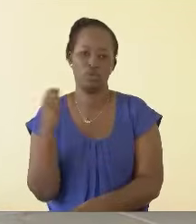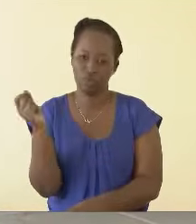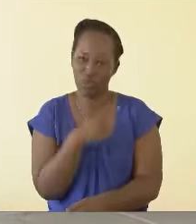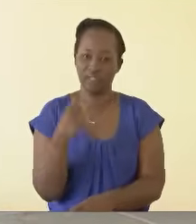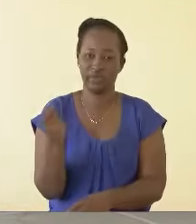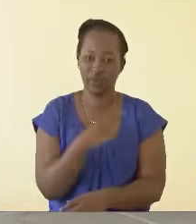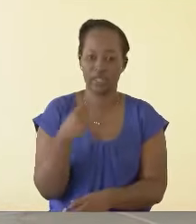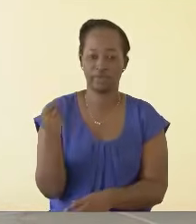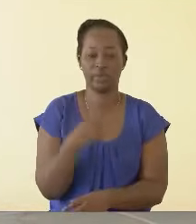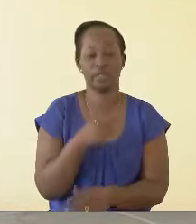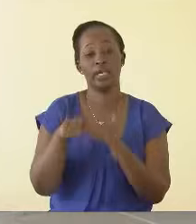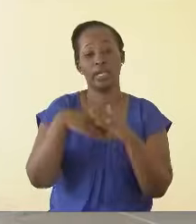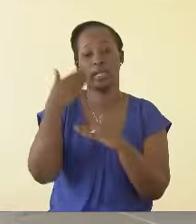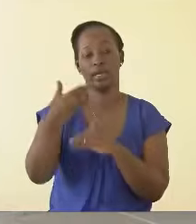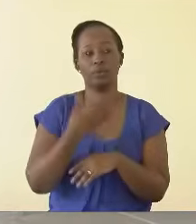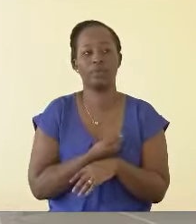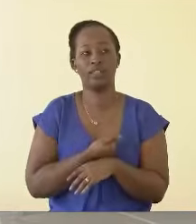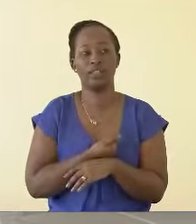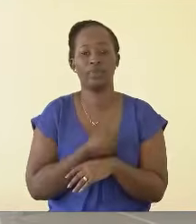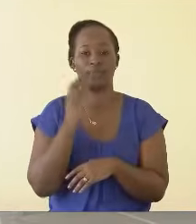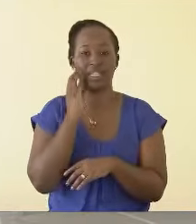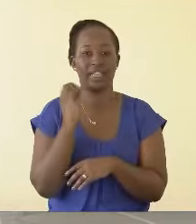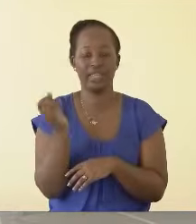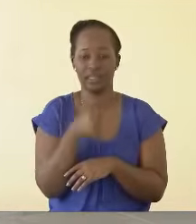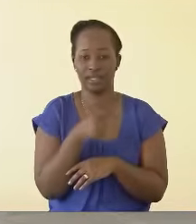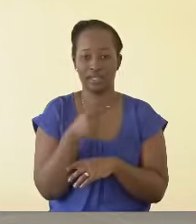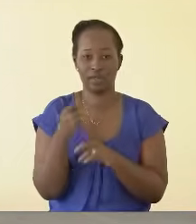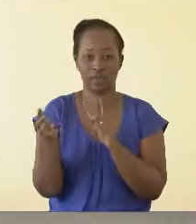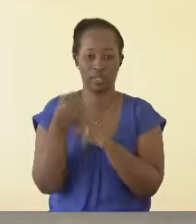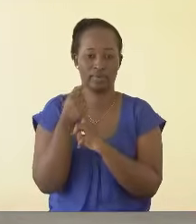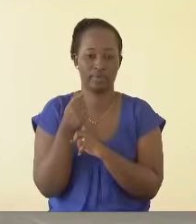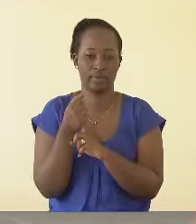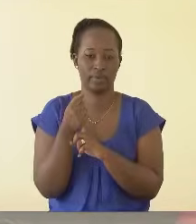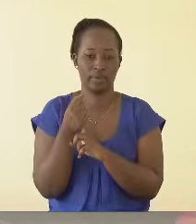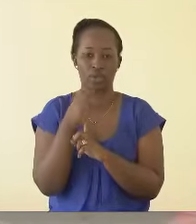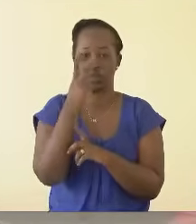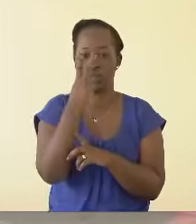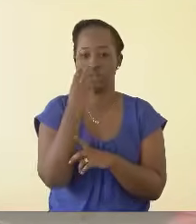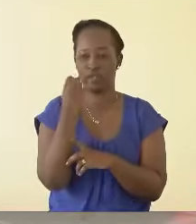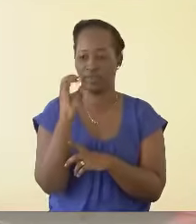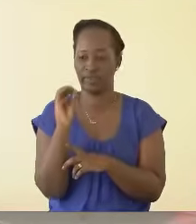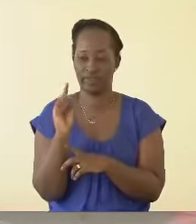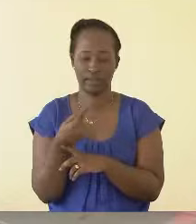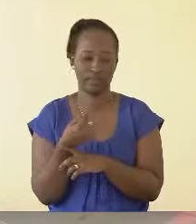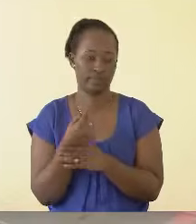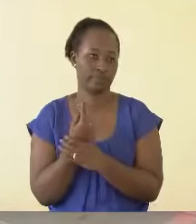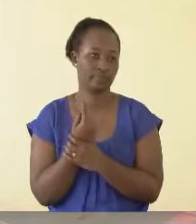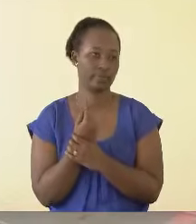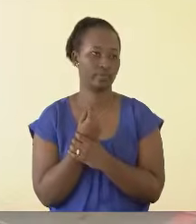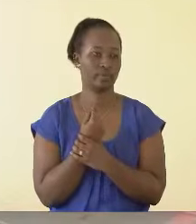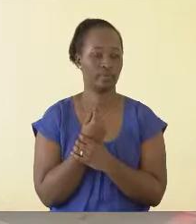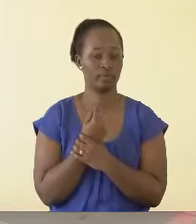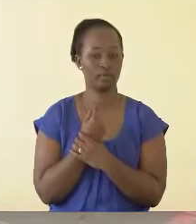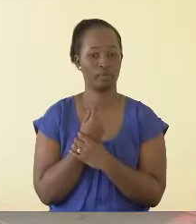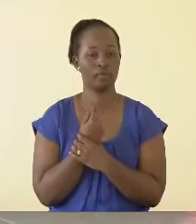Then we have the next statement, which is rent receivable monthly was projected at 250. So